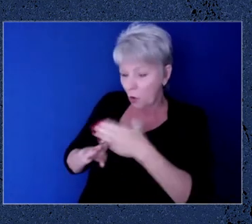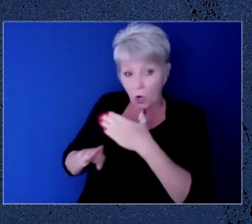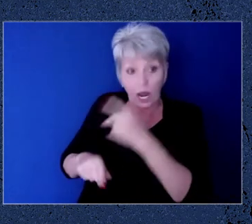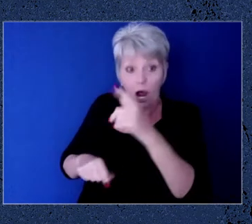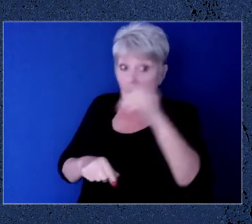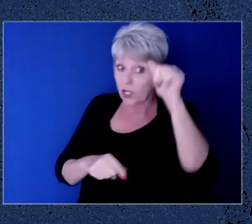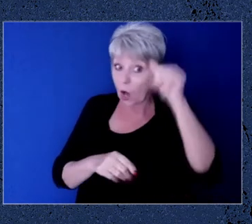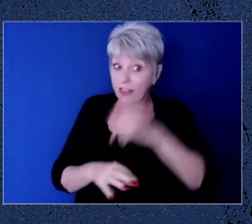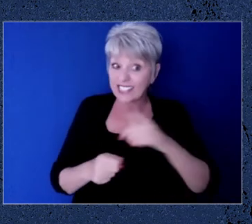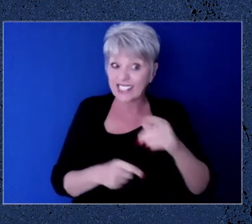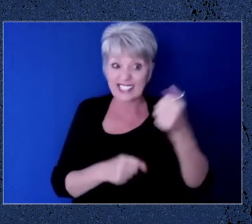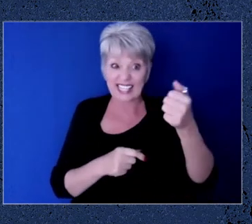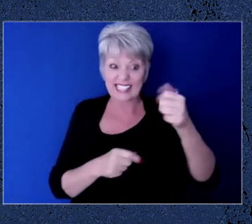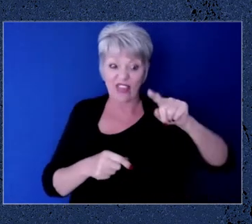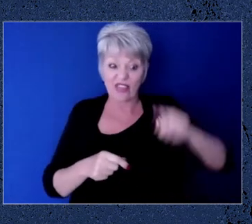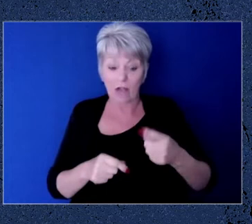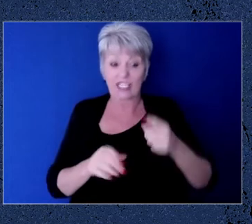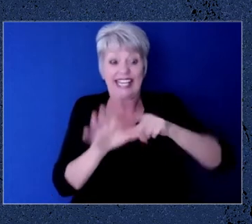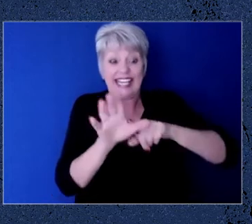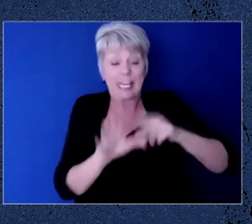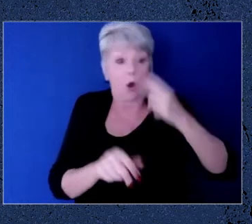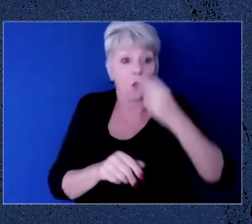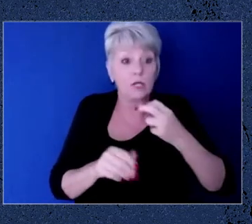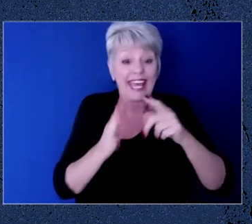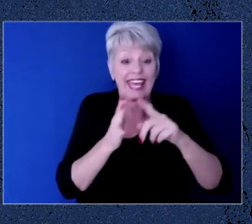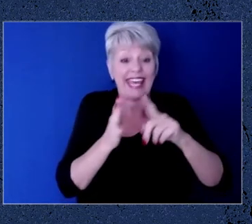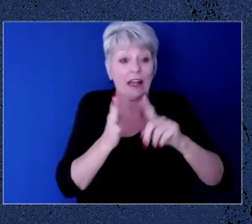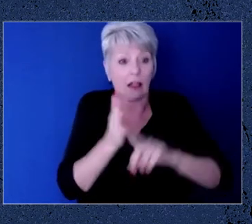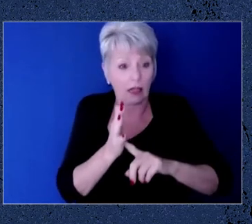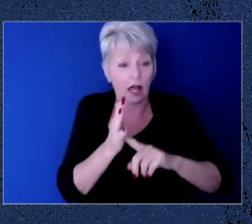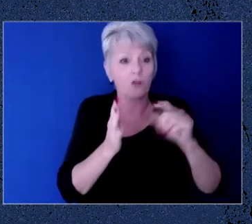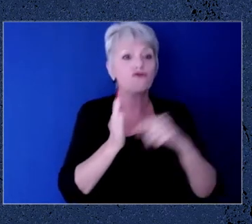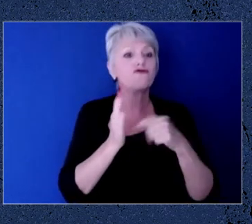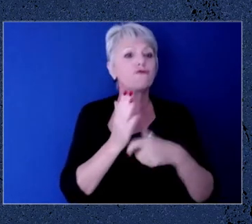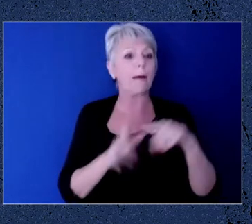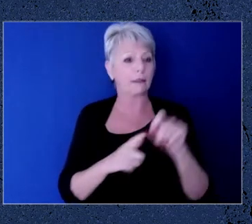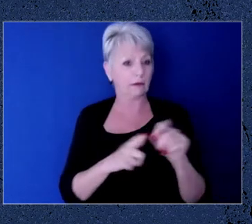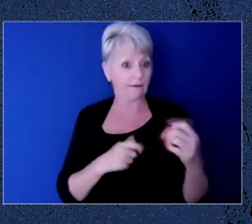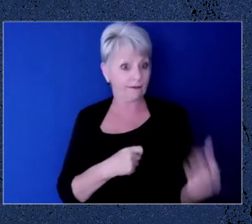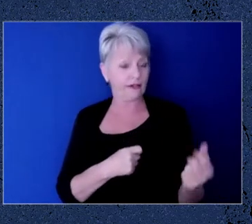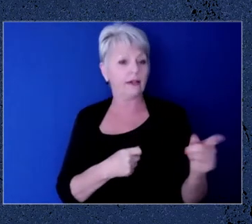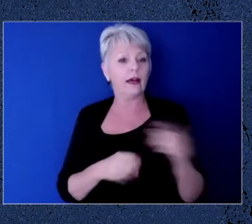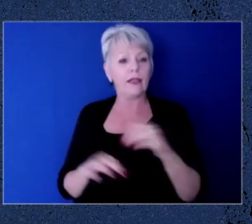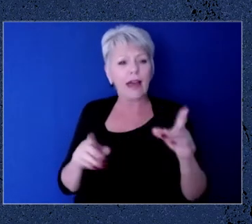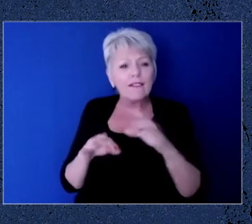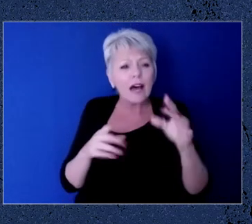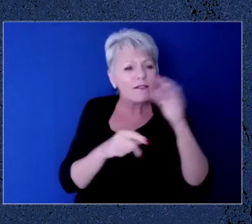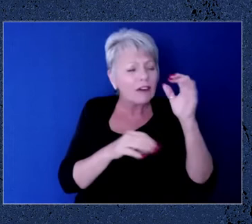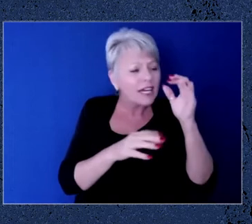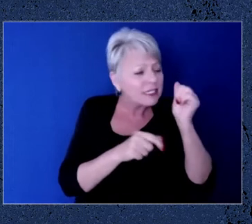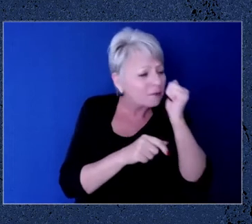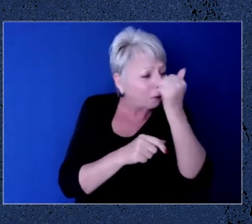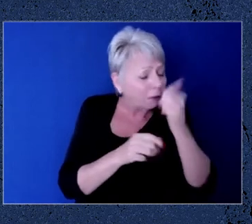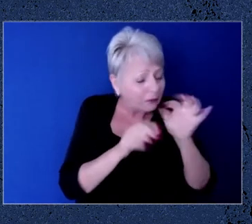eel trap, you know. And essentially, this is amazing, sophisticated set of micro-scale, but over across a whole